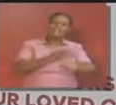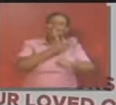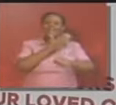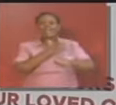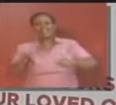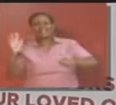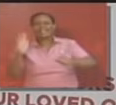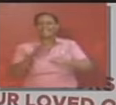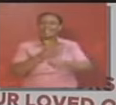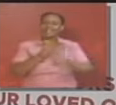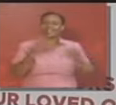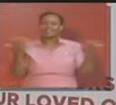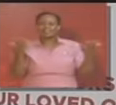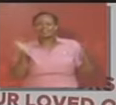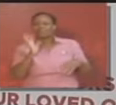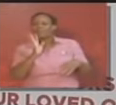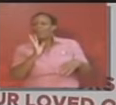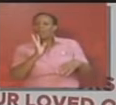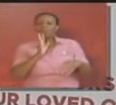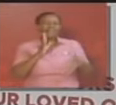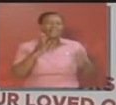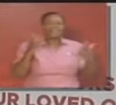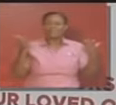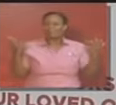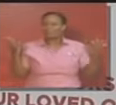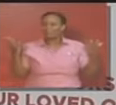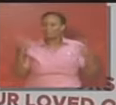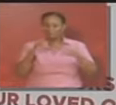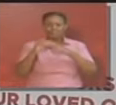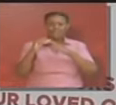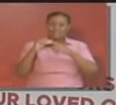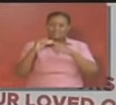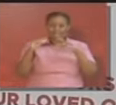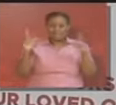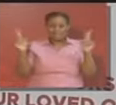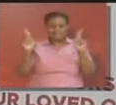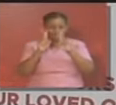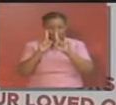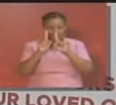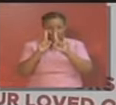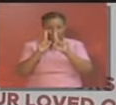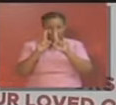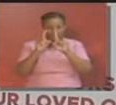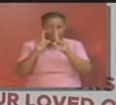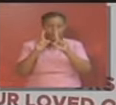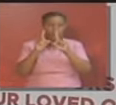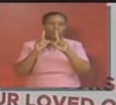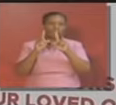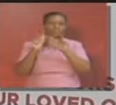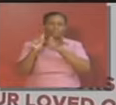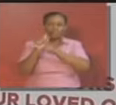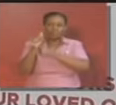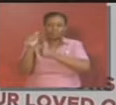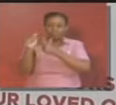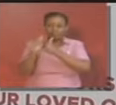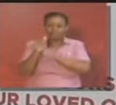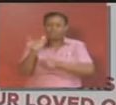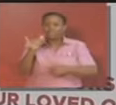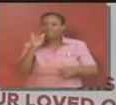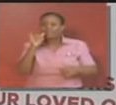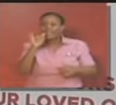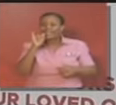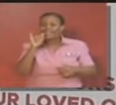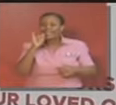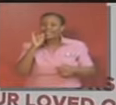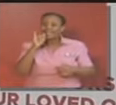you are not adequately distanced, and of course if you're not wearing your mask. Not wearing masks while drinking, well, obviously if you're eating or drinking, you are not